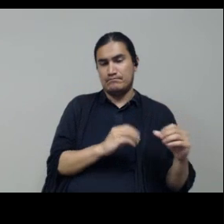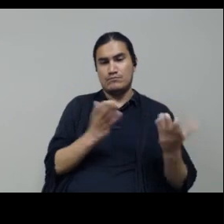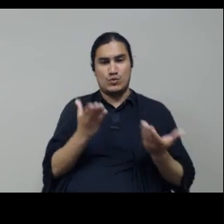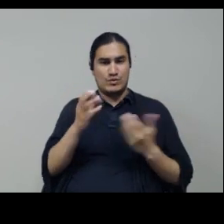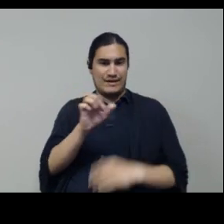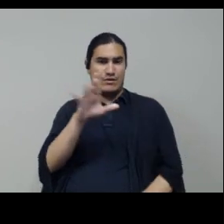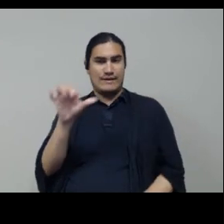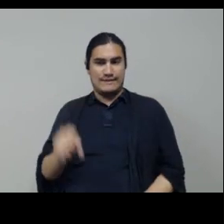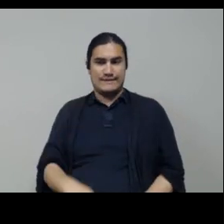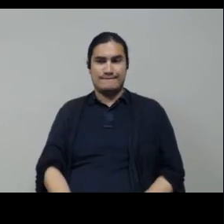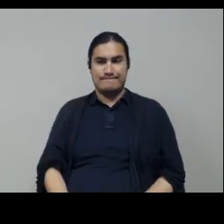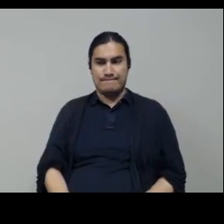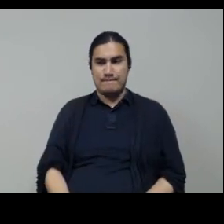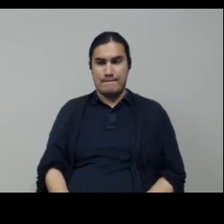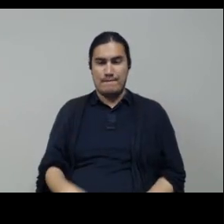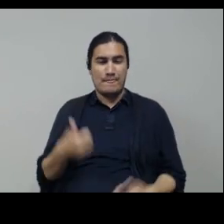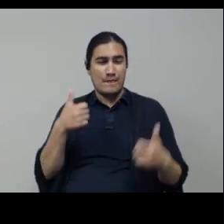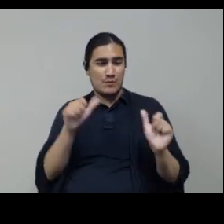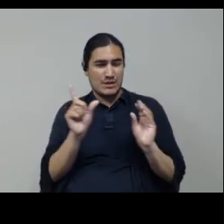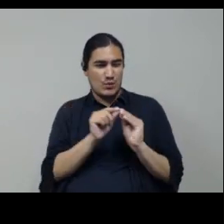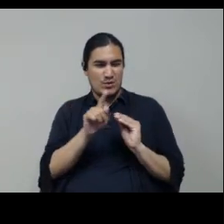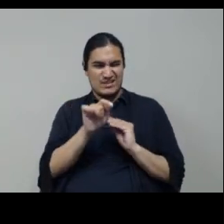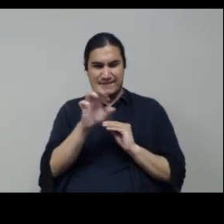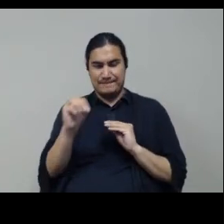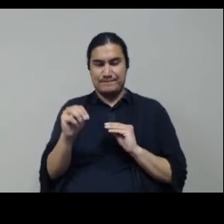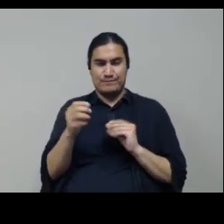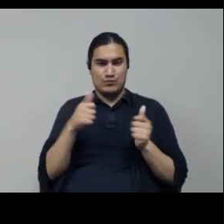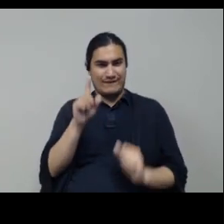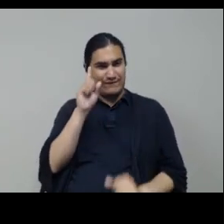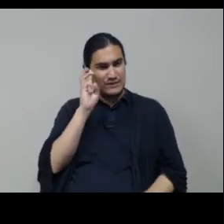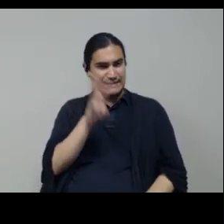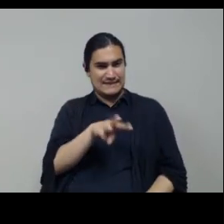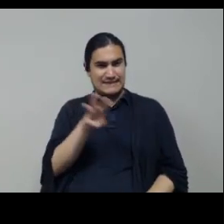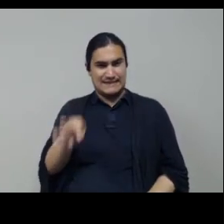carries. We'll try one more, Tim. Let's try for 66.